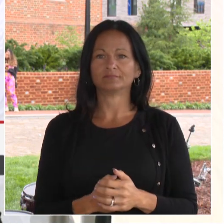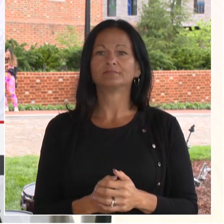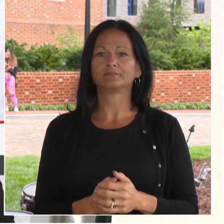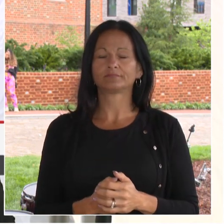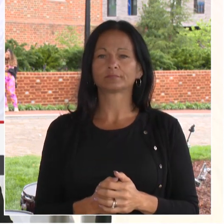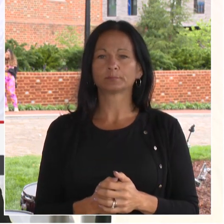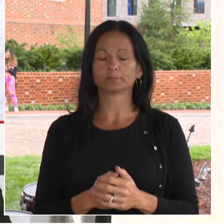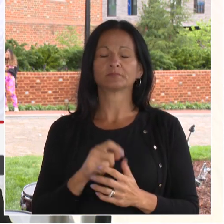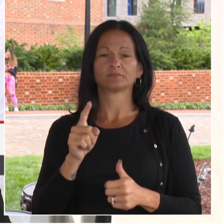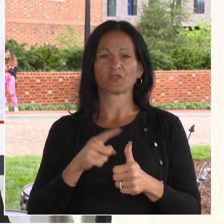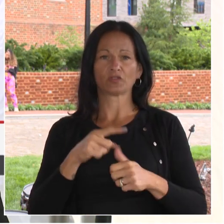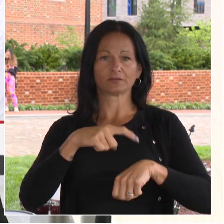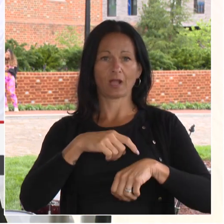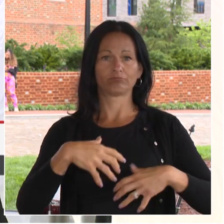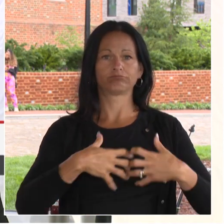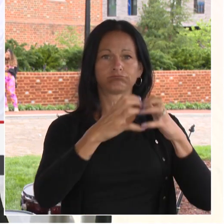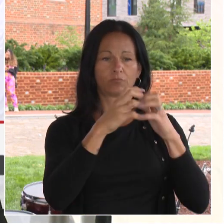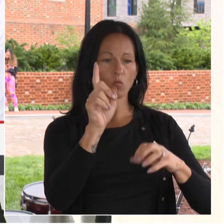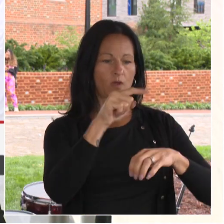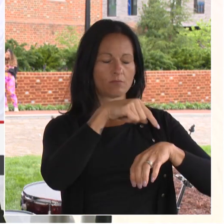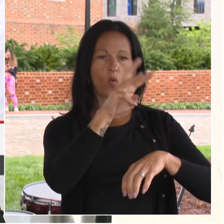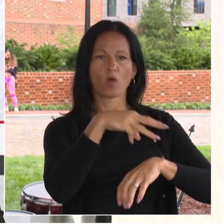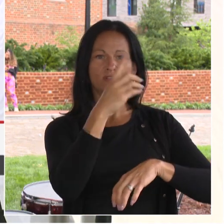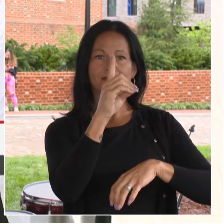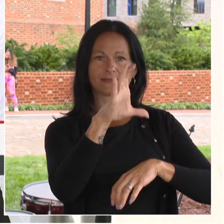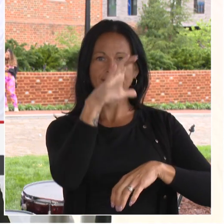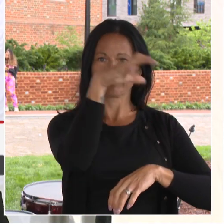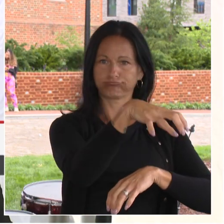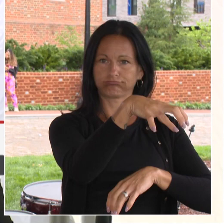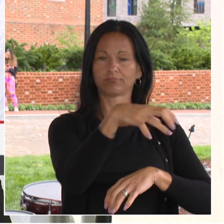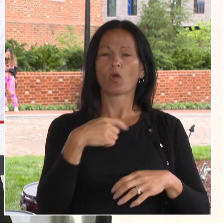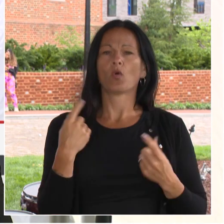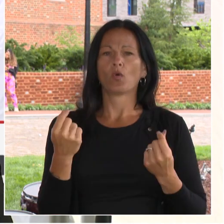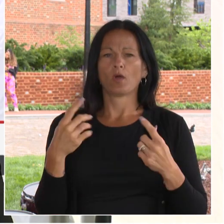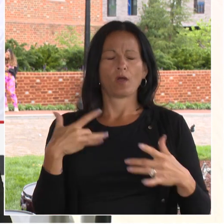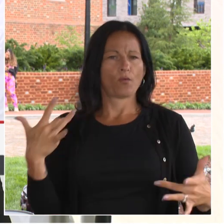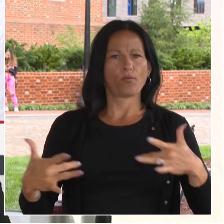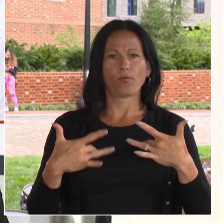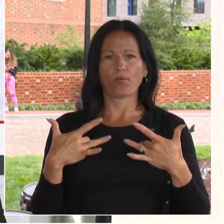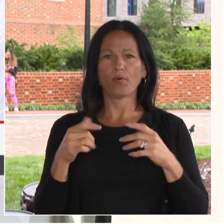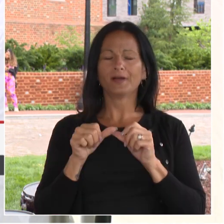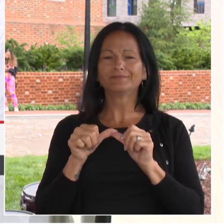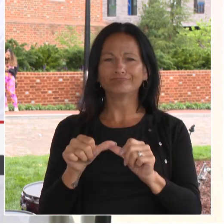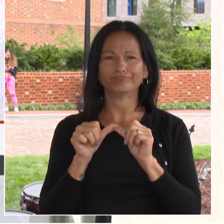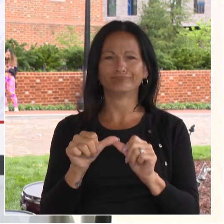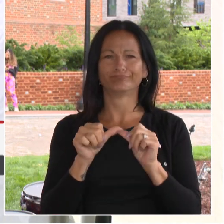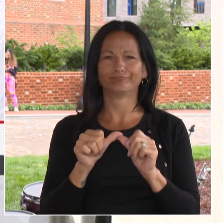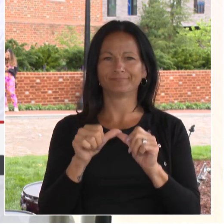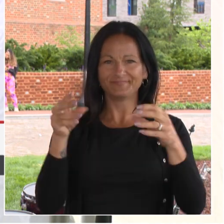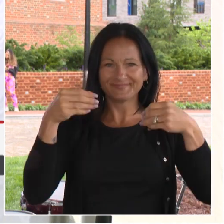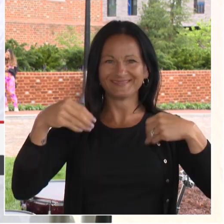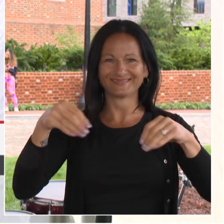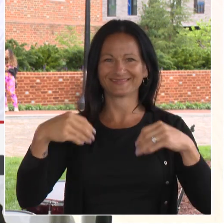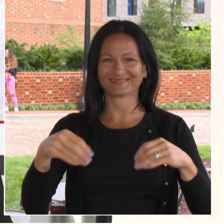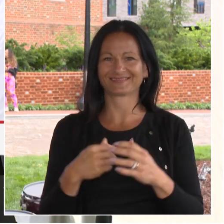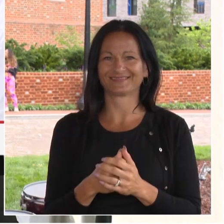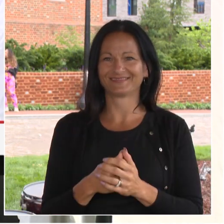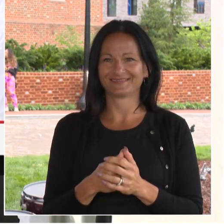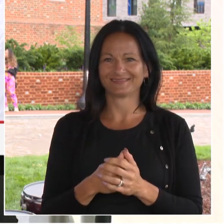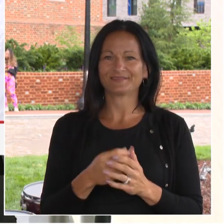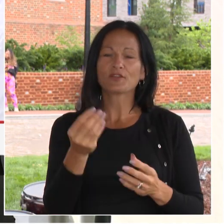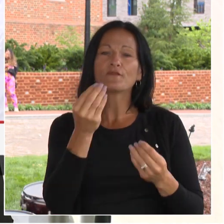the hype. You're going to enjoy shopping there and dining there and getting your catering needs met